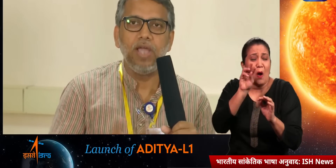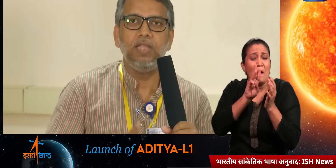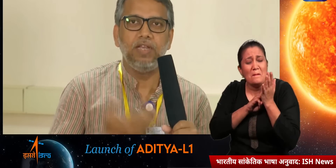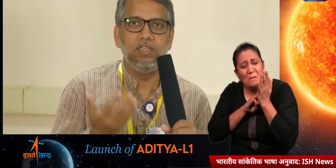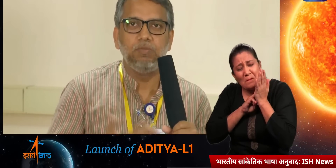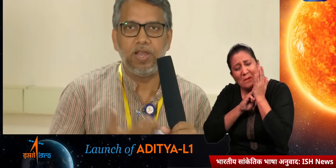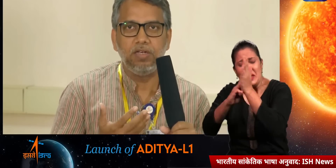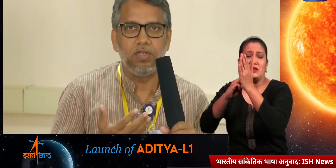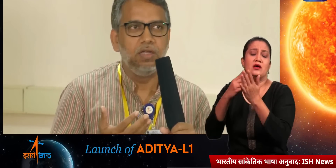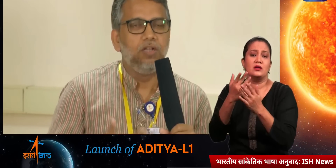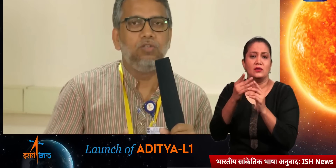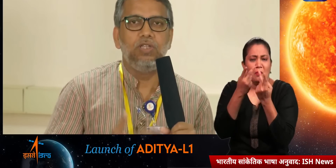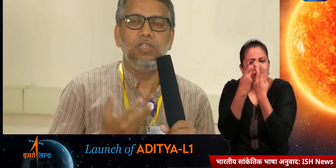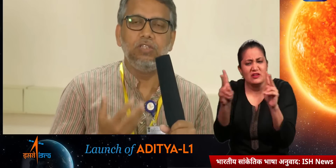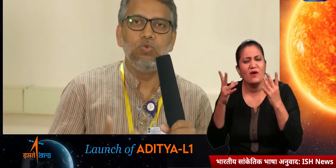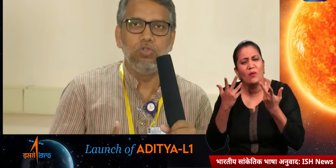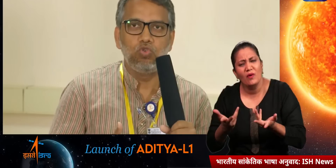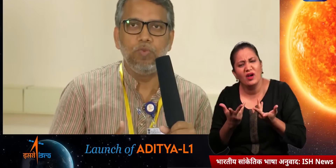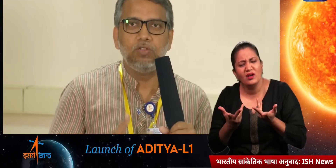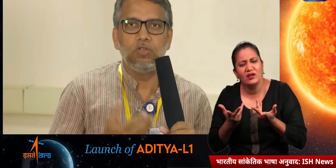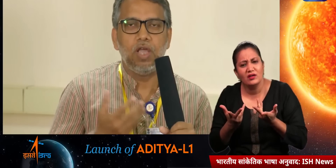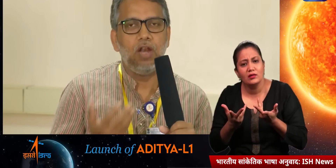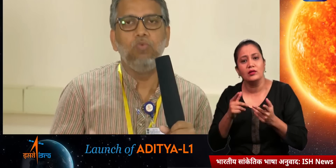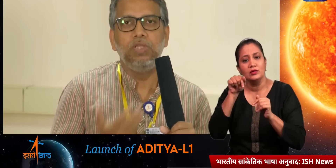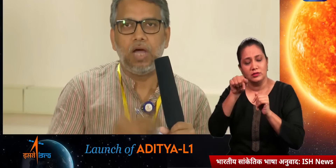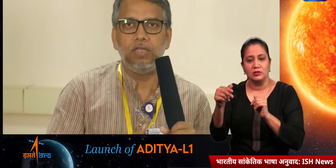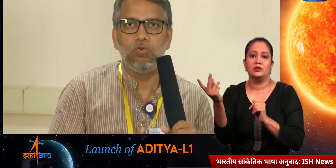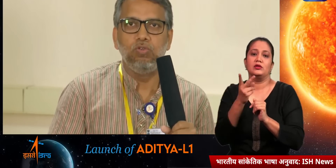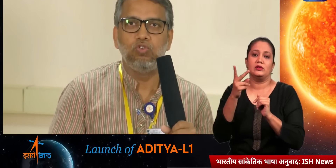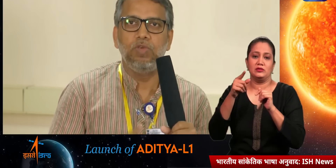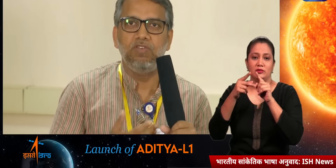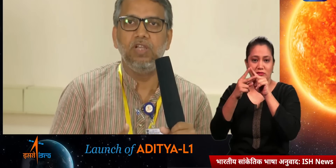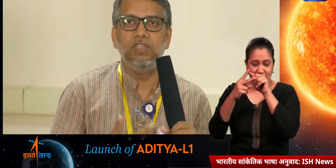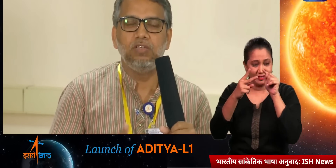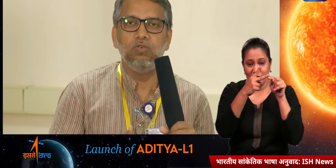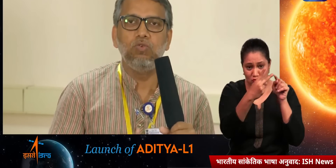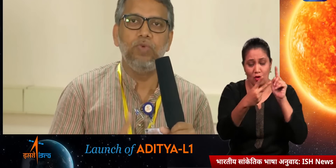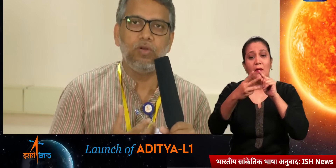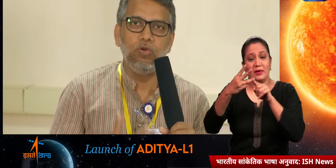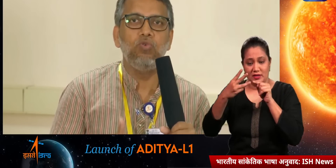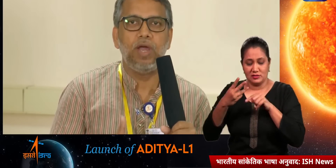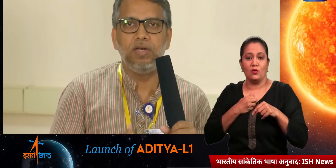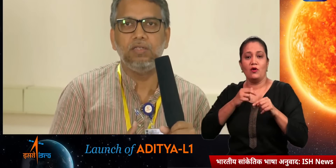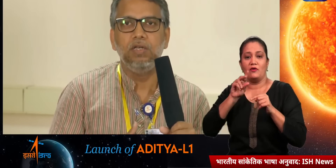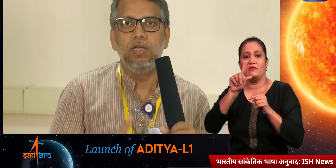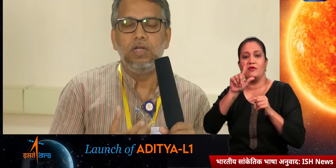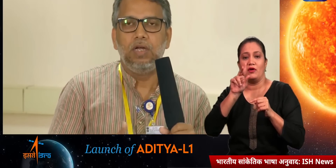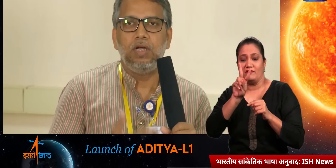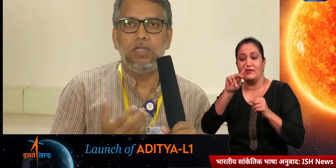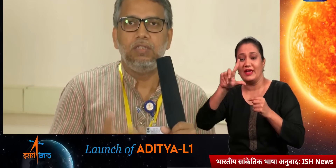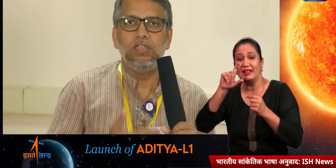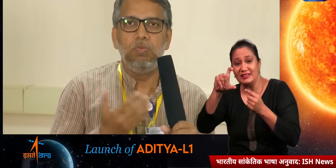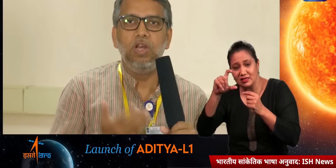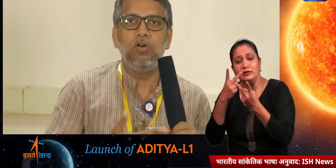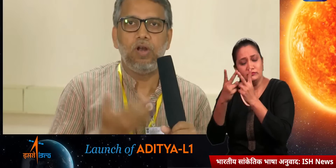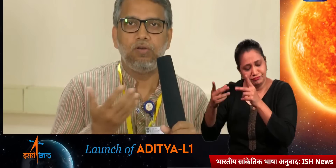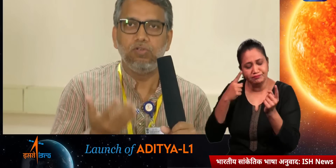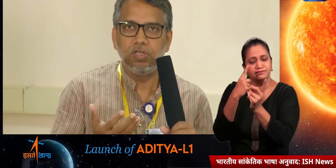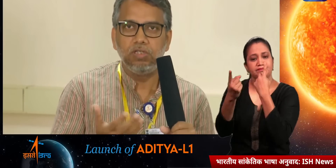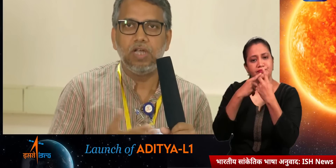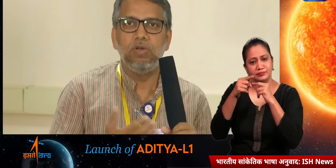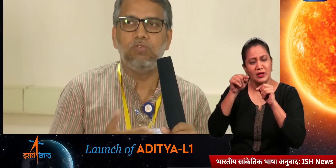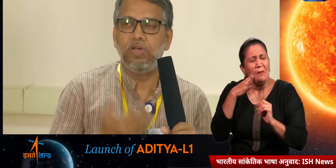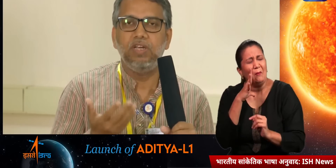thing is, why there is disparity? So I think these two instruments, along with the other two instruments, VLC and SUIT, we are going to address this $1